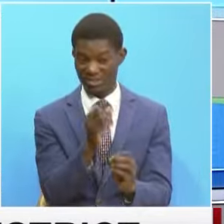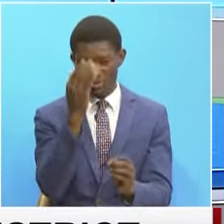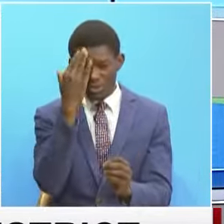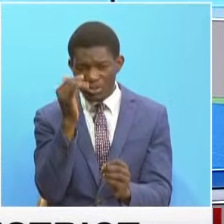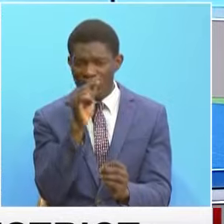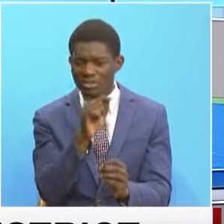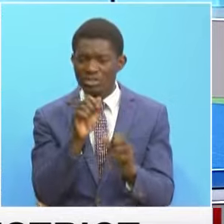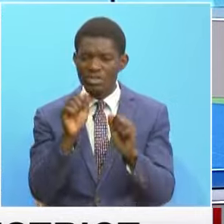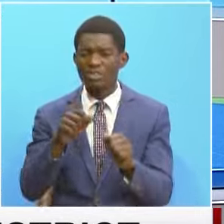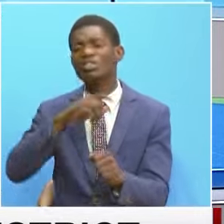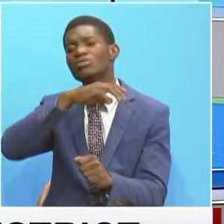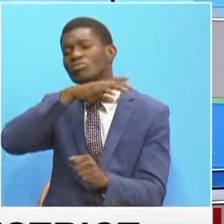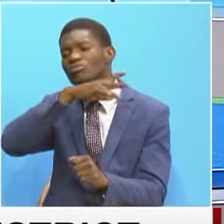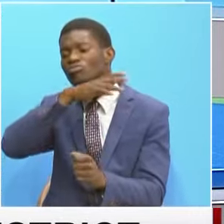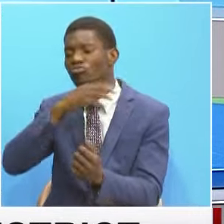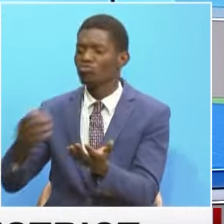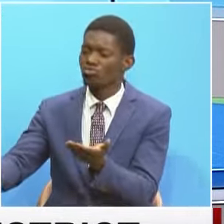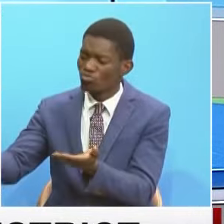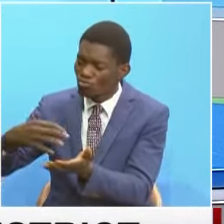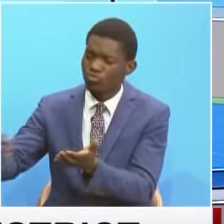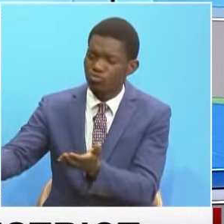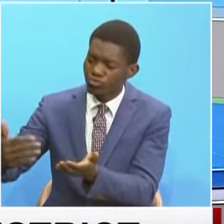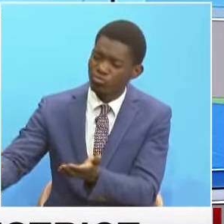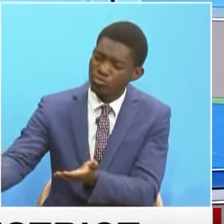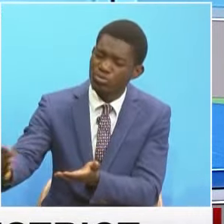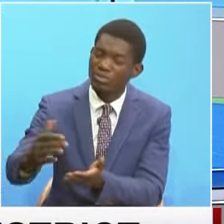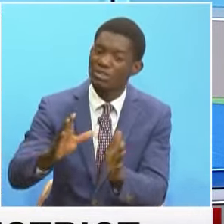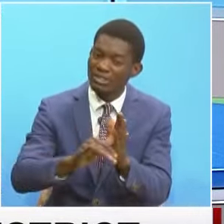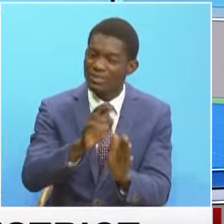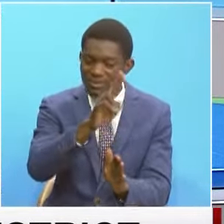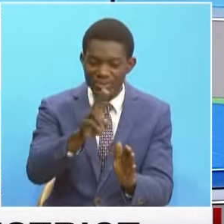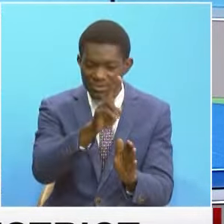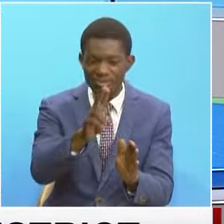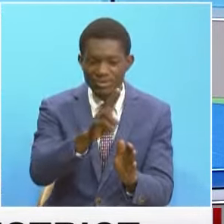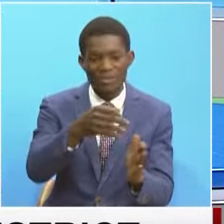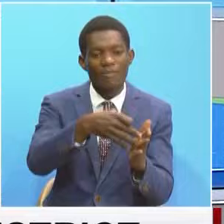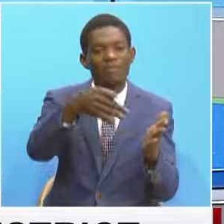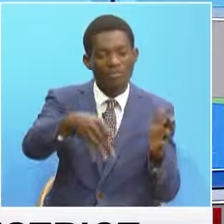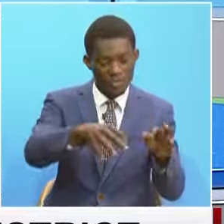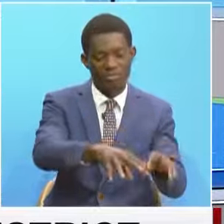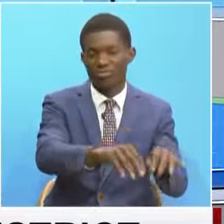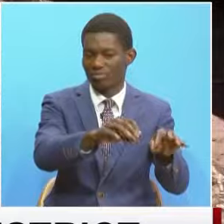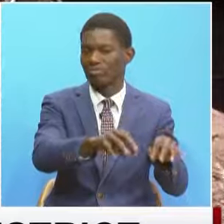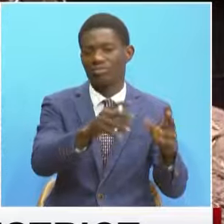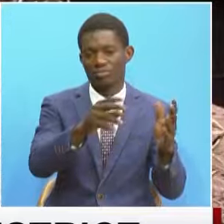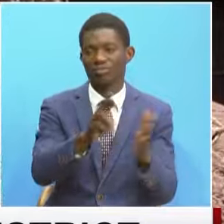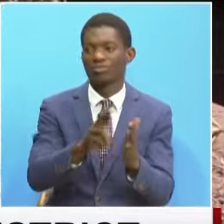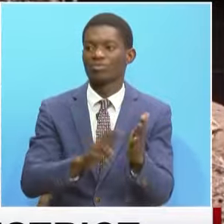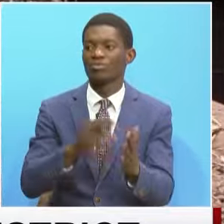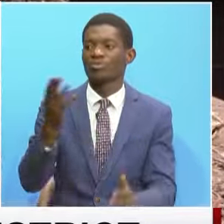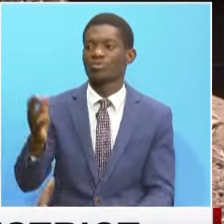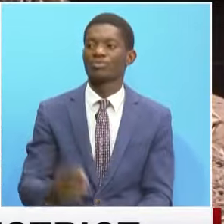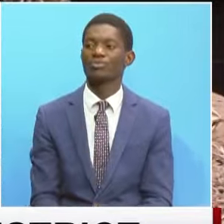collecting garbage and turning it into compost manure. Constak Mudenda has more in this report. Poor